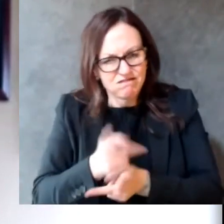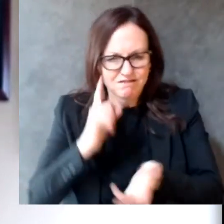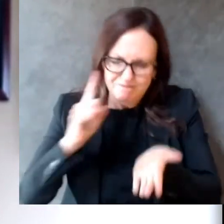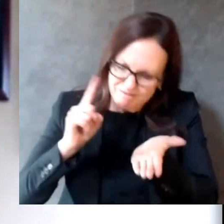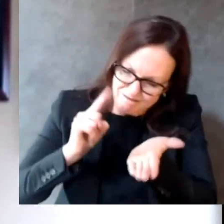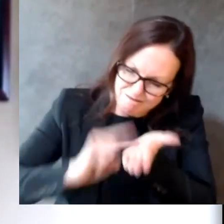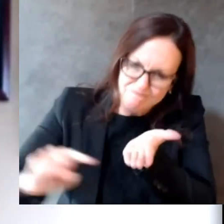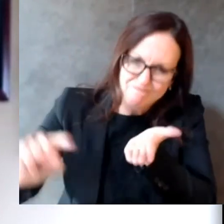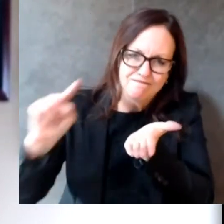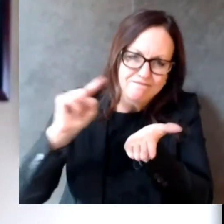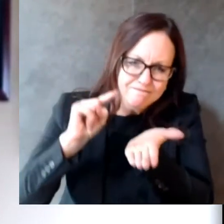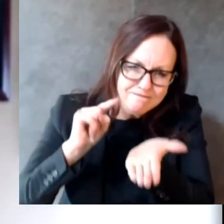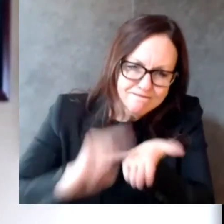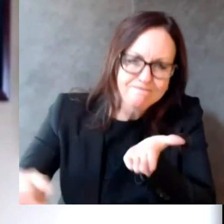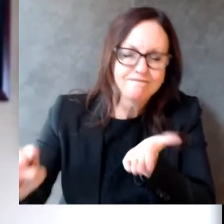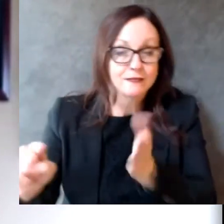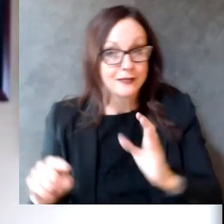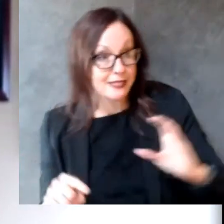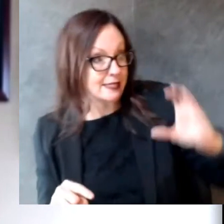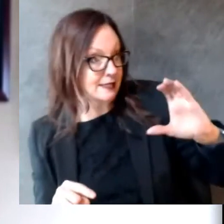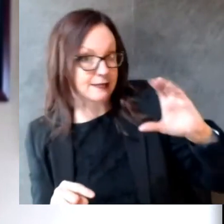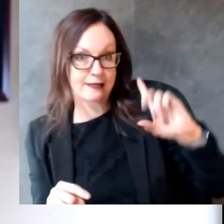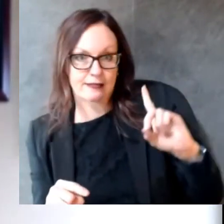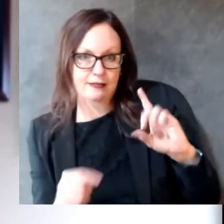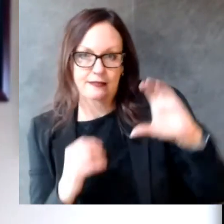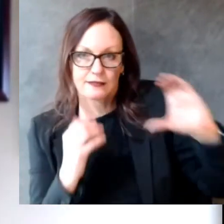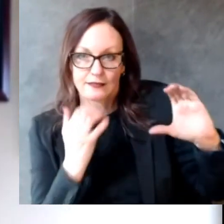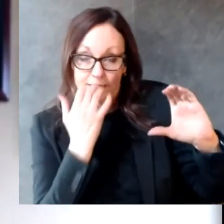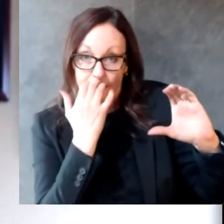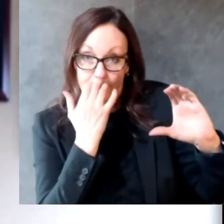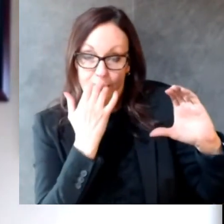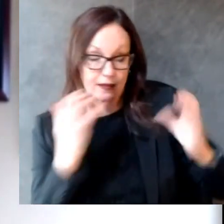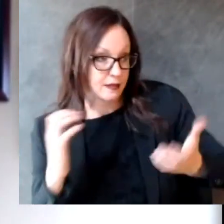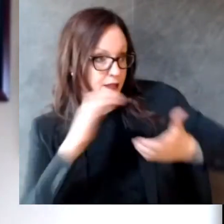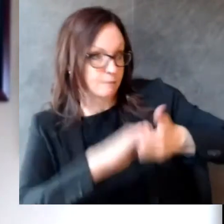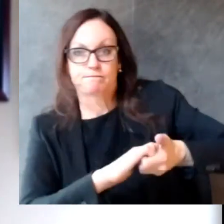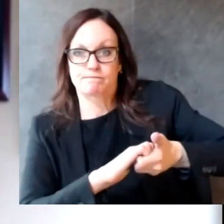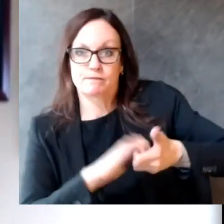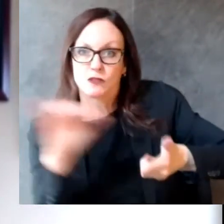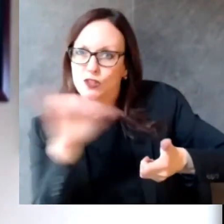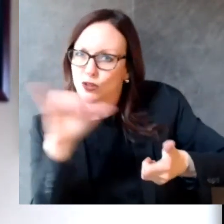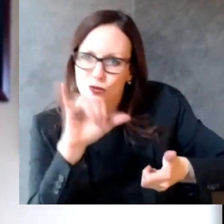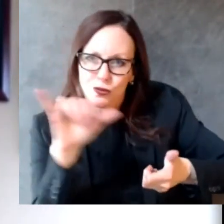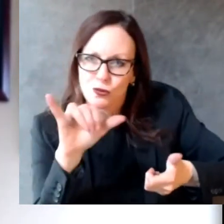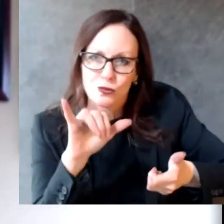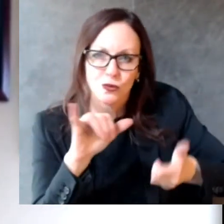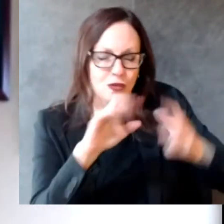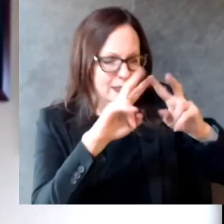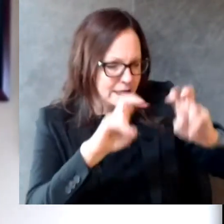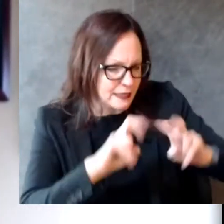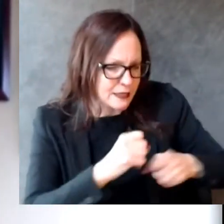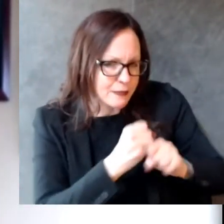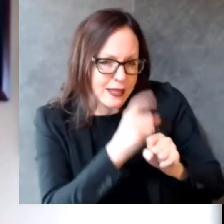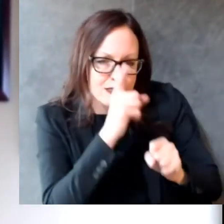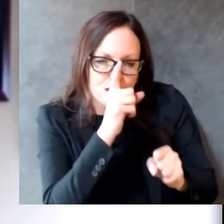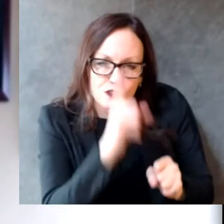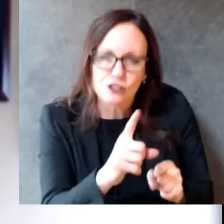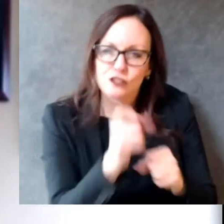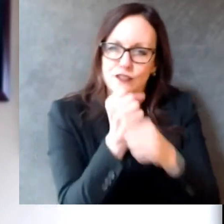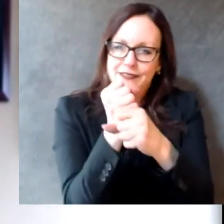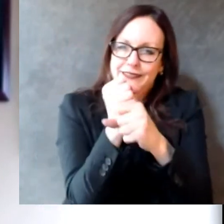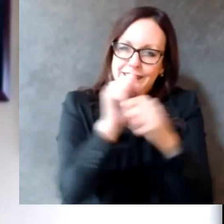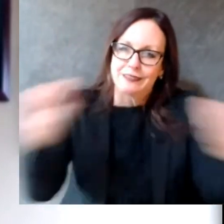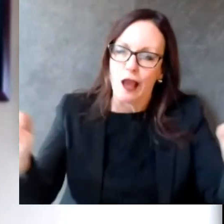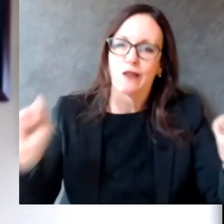vaccine. After the FDA makes its recommendation, they're going to similarly look at all of the data in public forums. Anyone can log in and